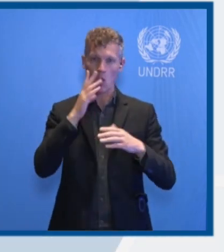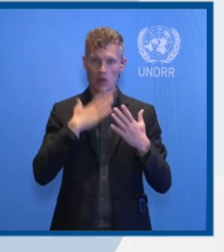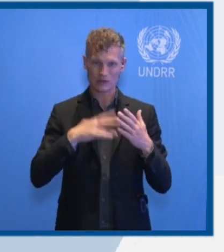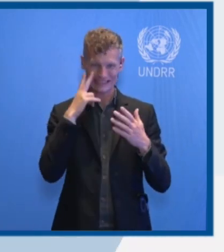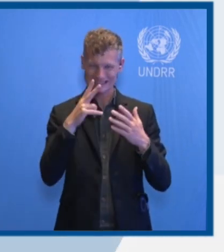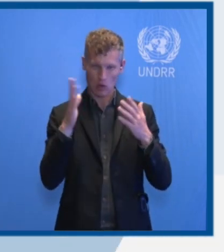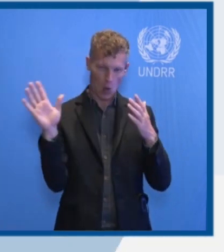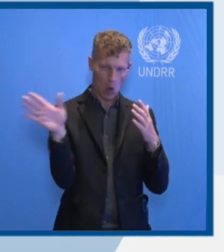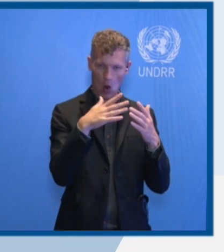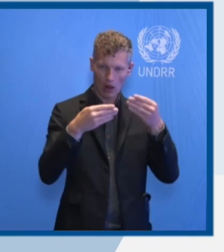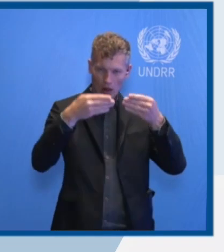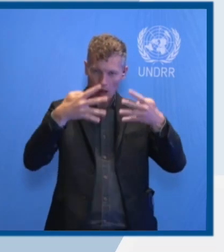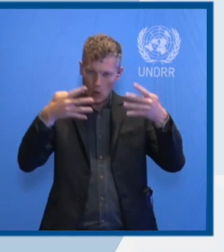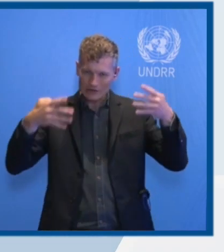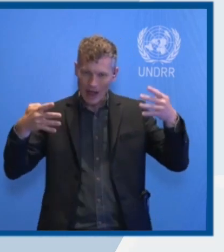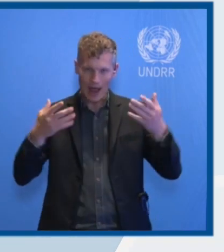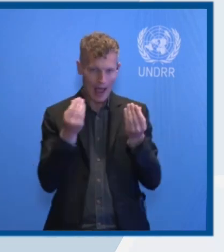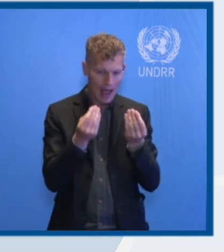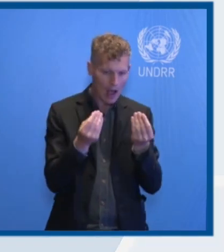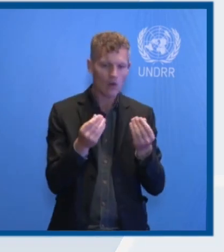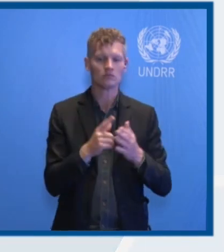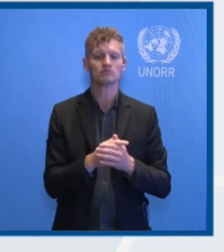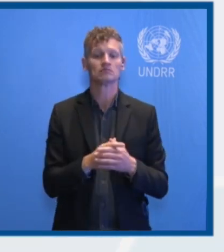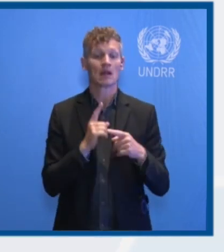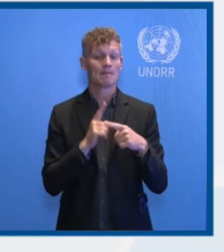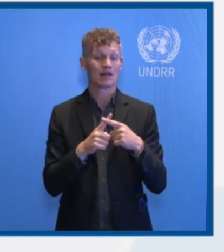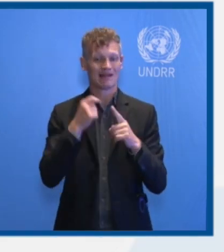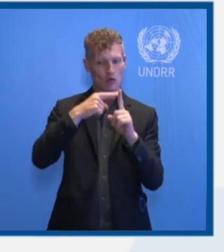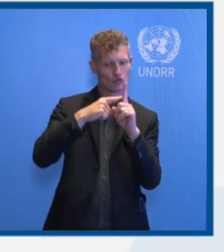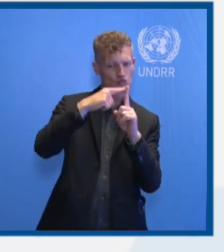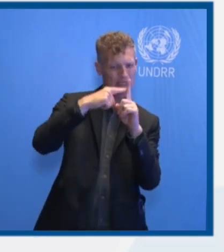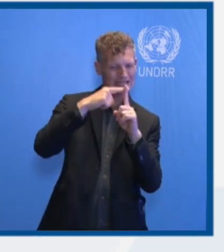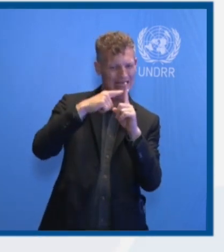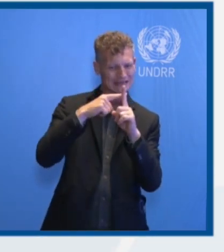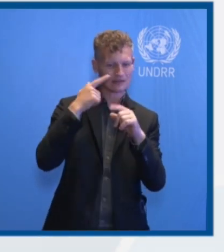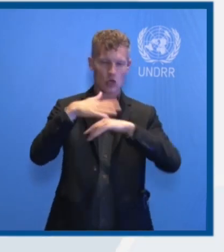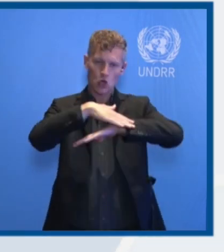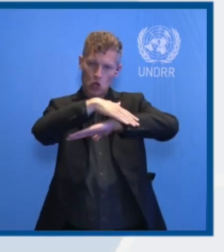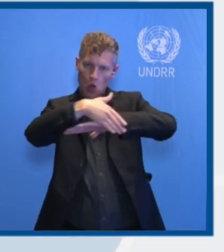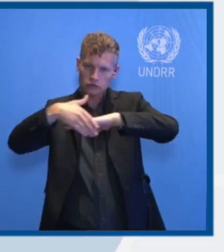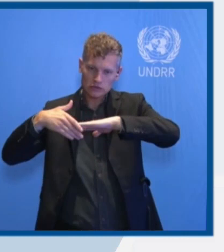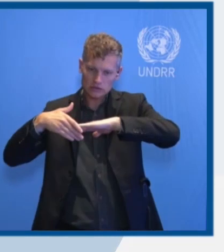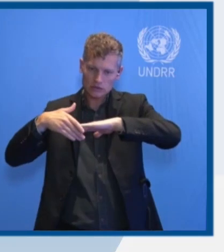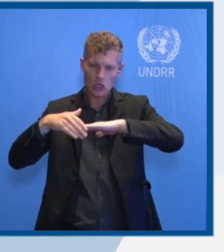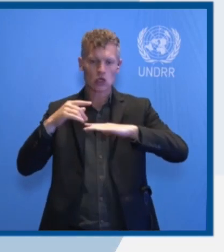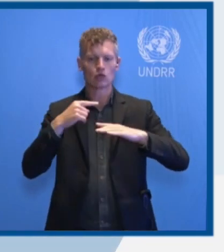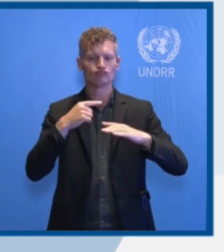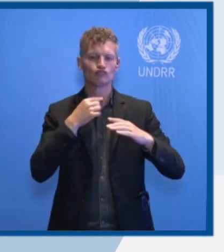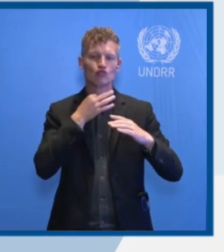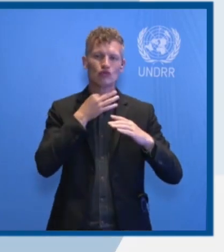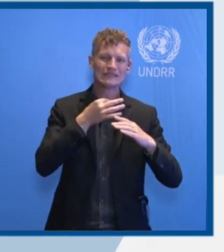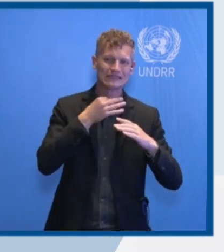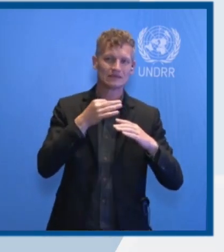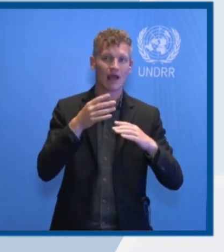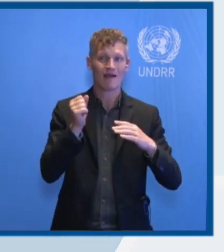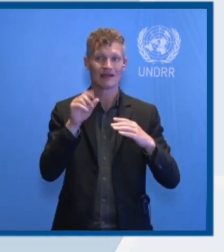supporting. But just to caveat that quantification is obviously just a first step. It takes time, you need data, and there's a lot of